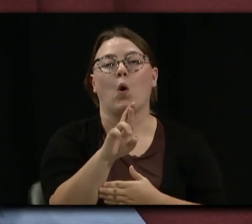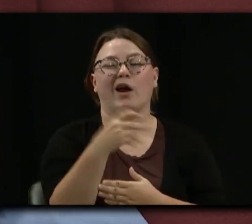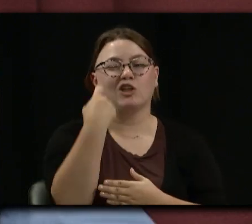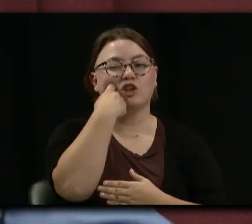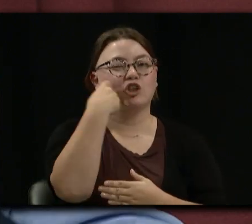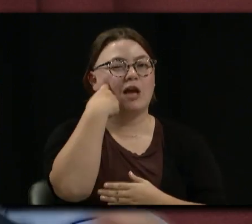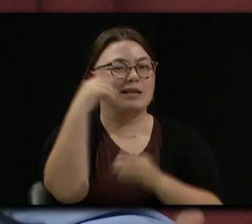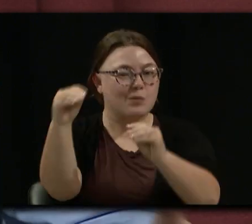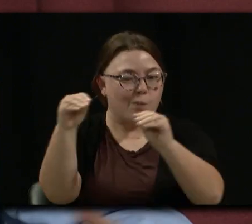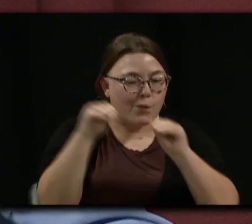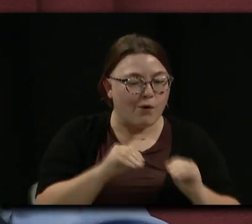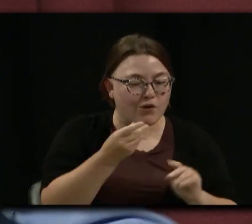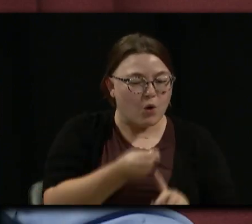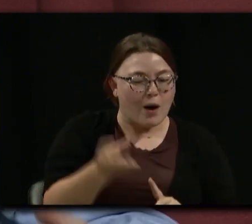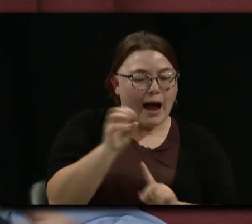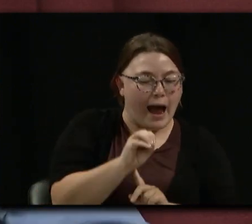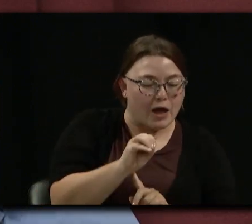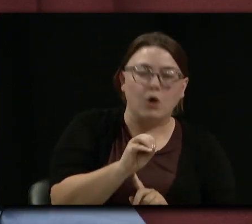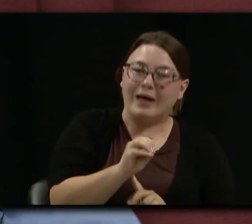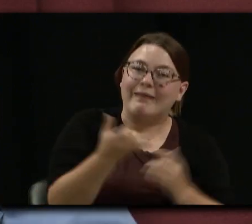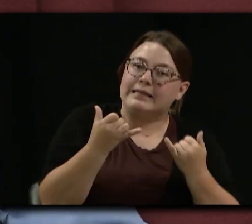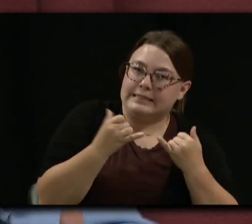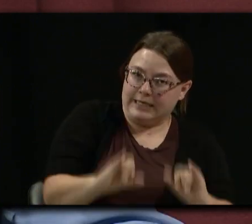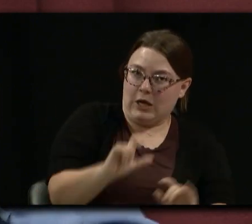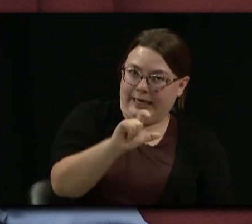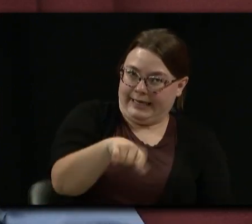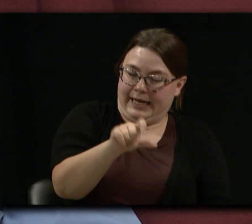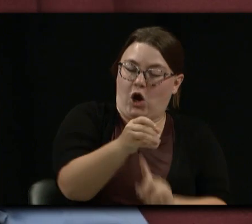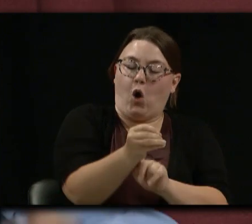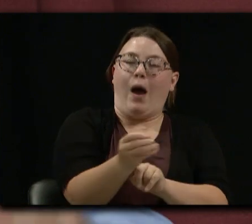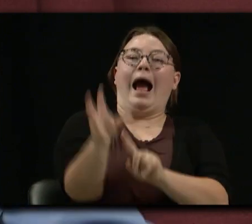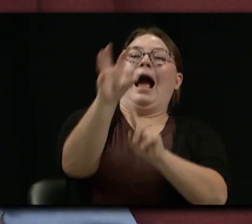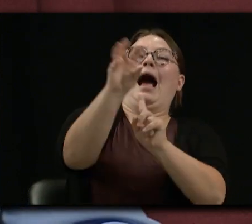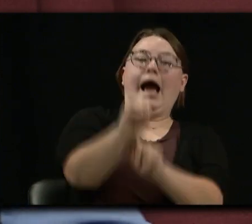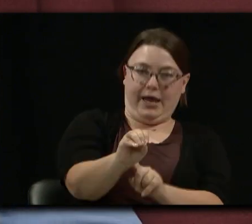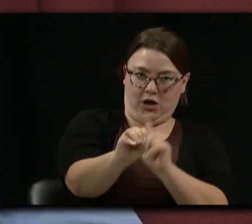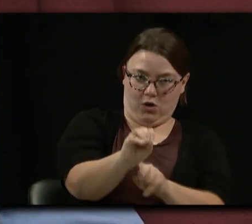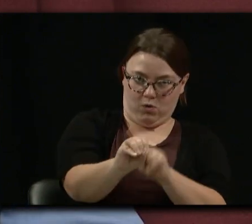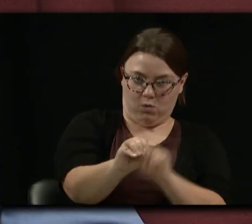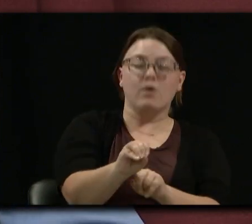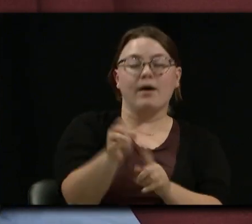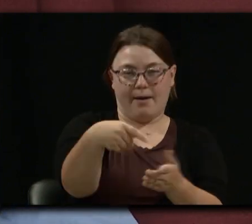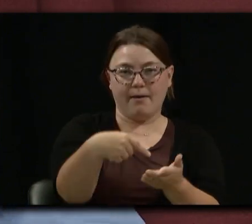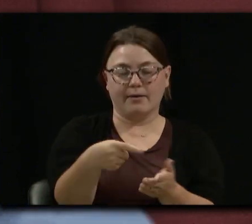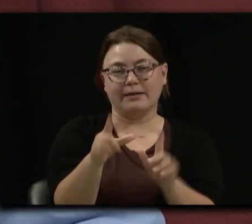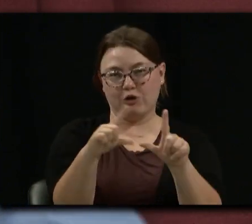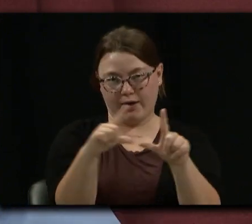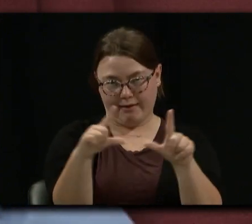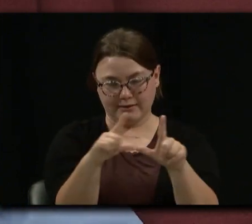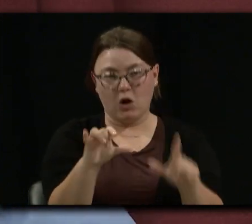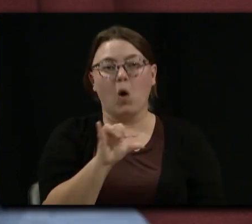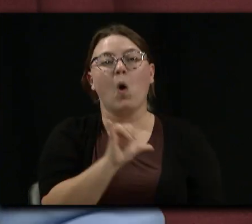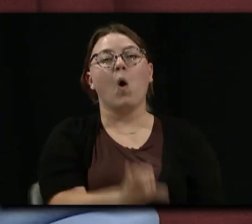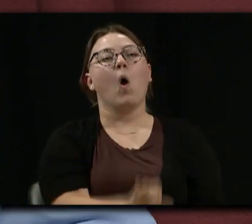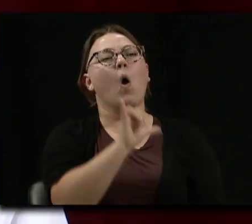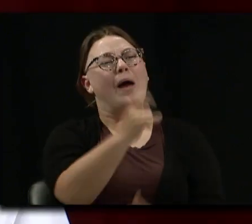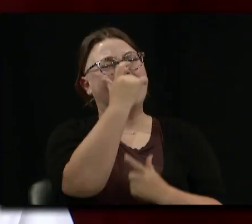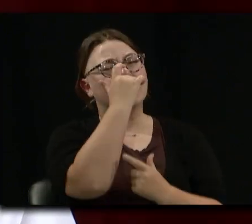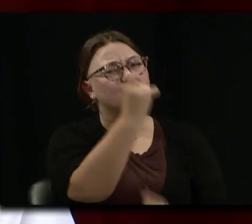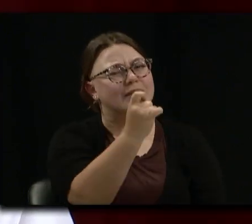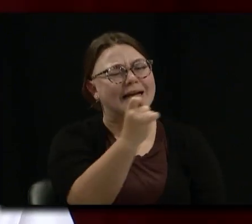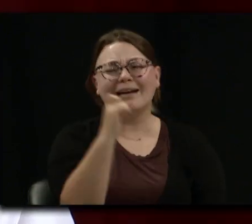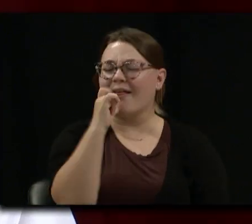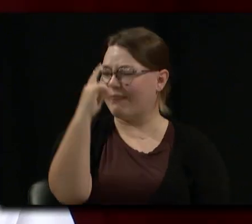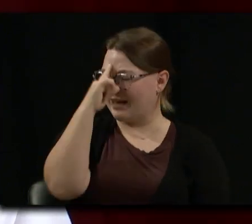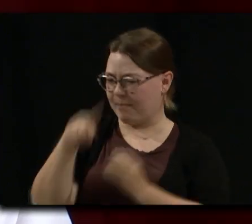the state, they still need to get a state ID or a state driver's license issued by the state of Ohio. Oh, so that's interesting. I didn't think about